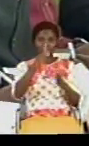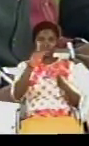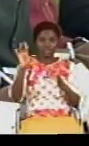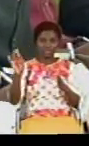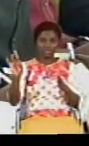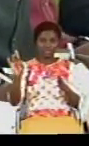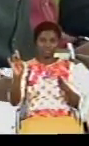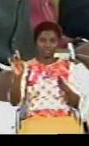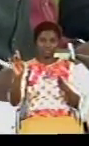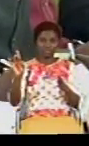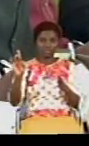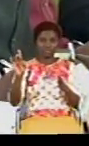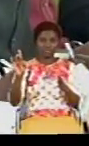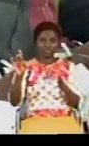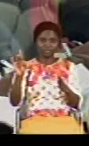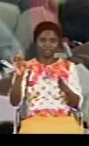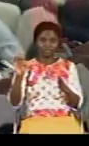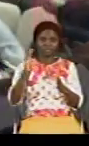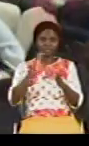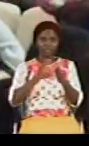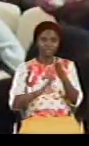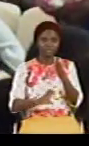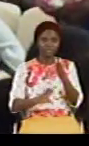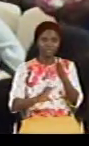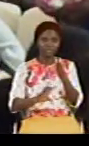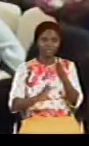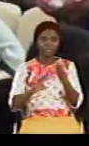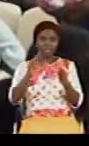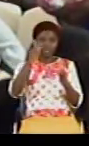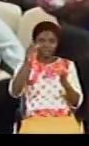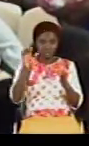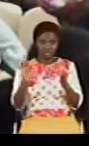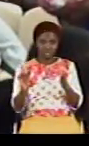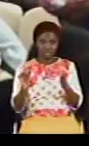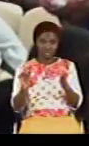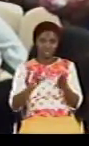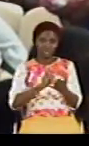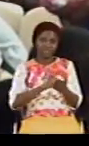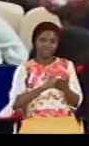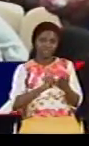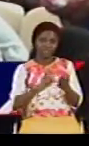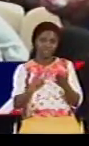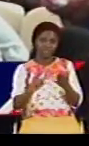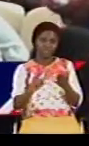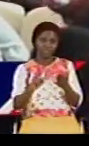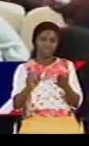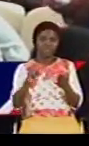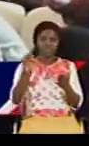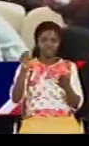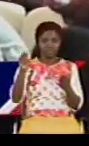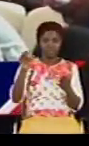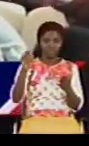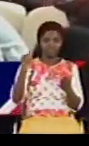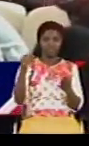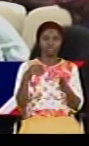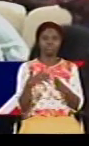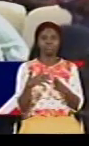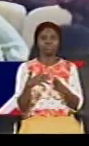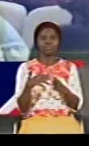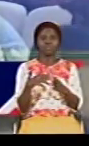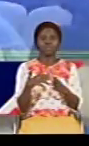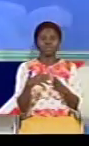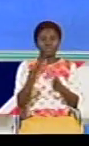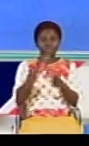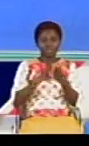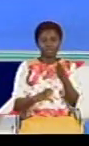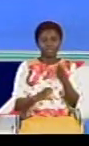28. Isaiah chapter 28, we're looking at verse 12. Isaiah chapter